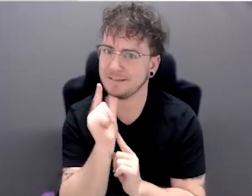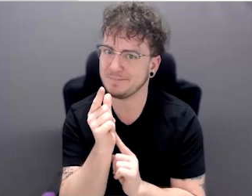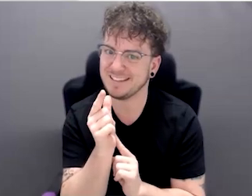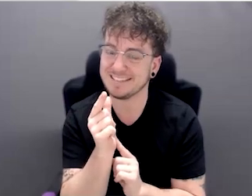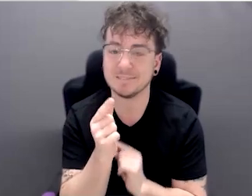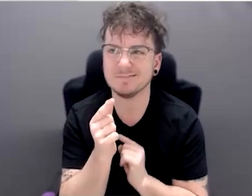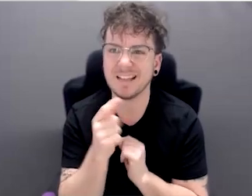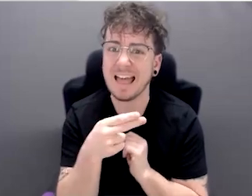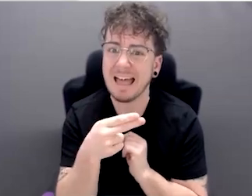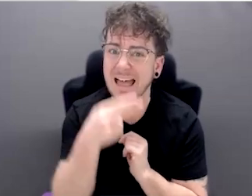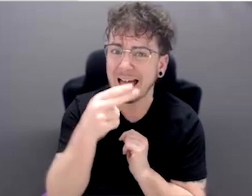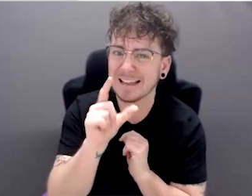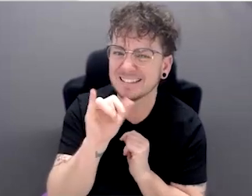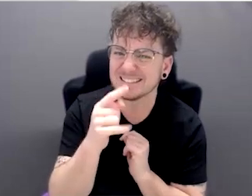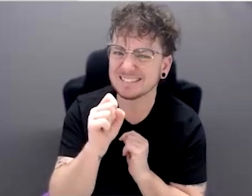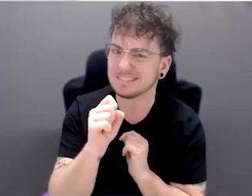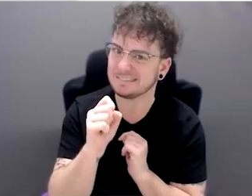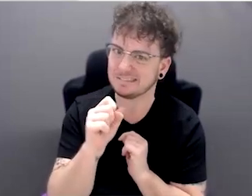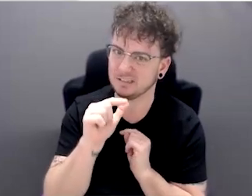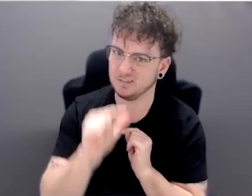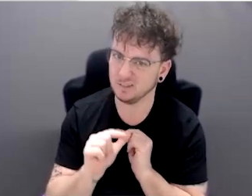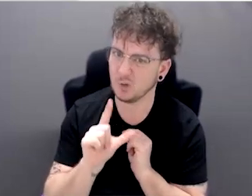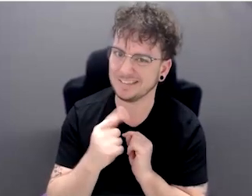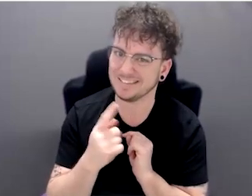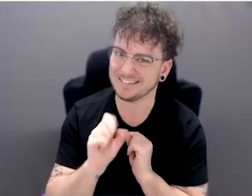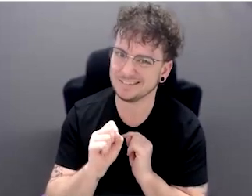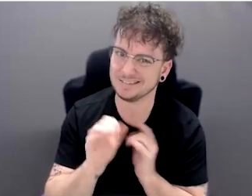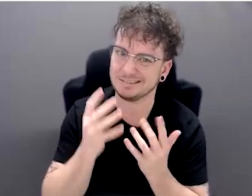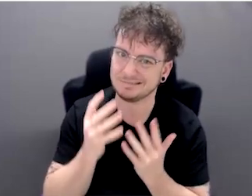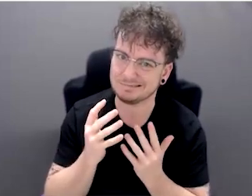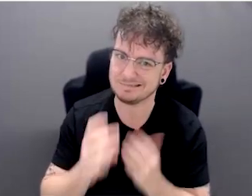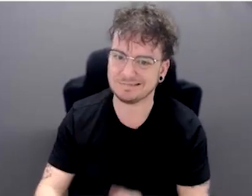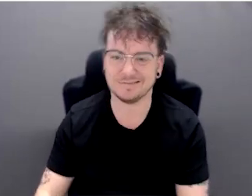as the case may be. Next slide, please.